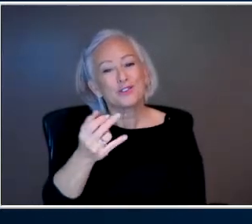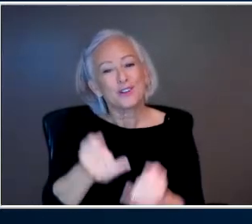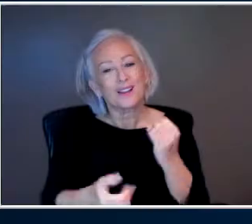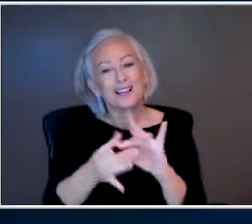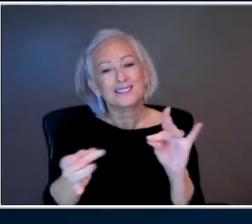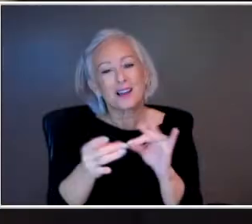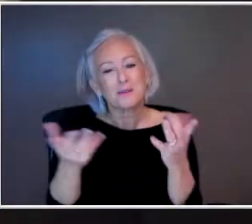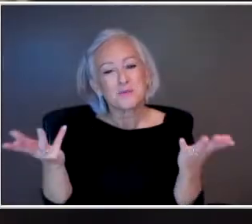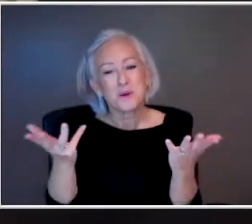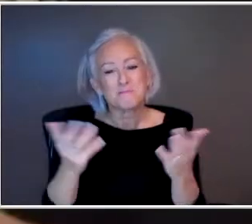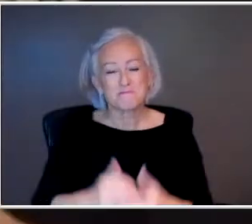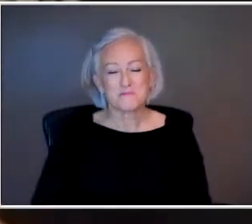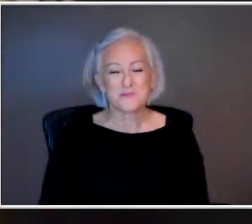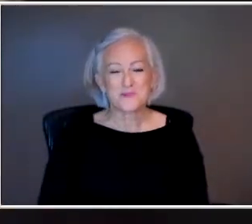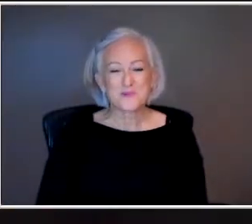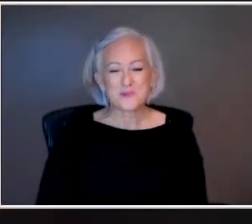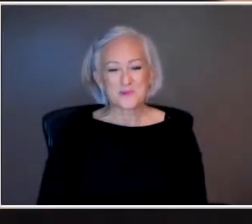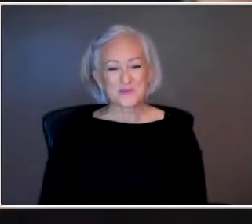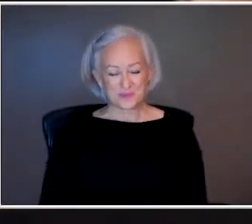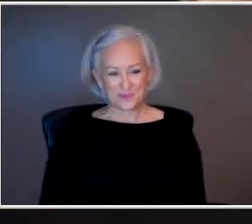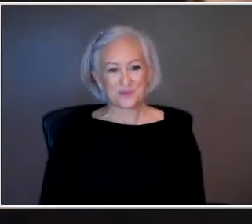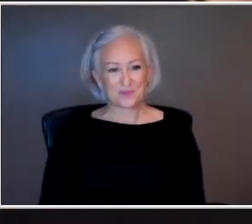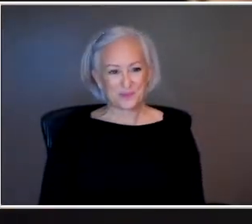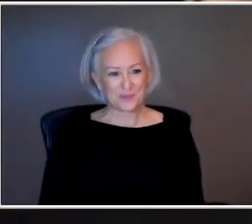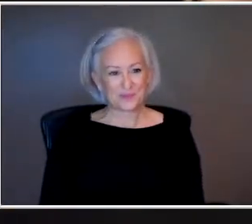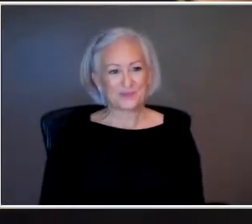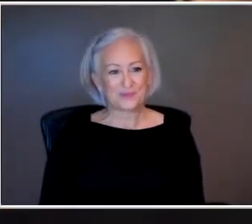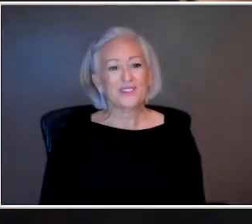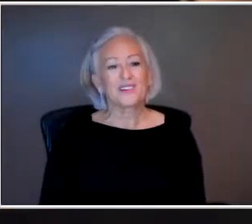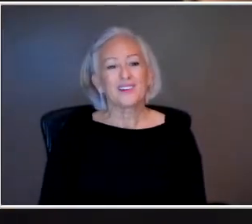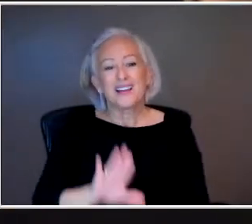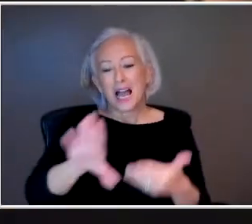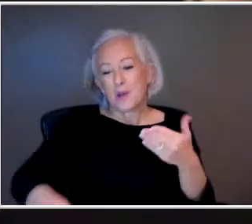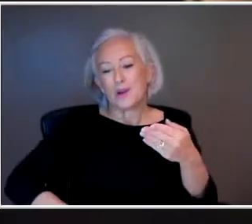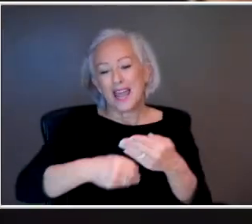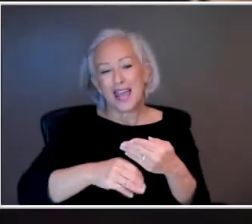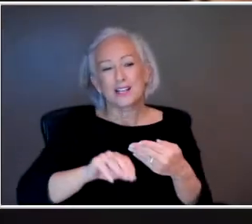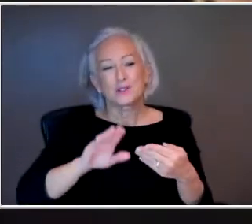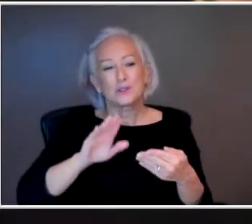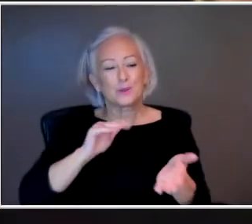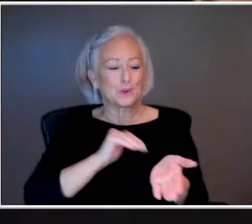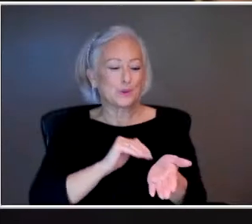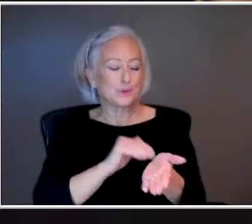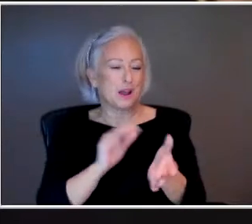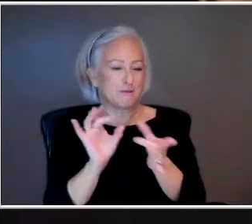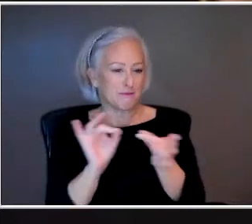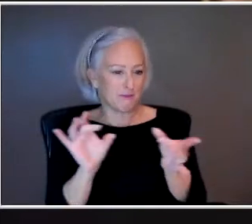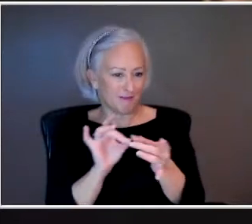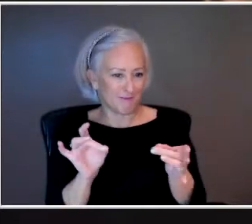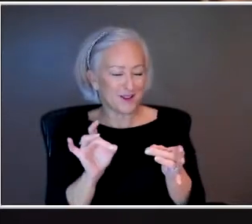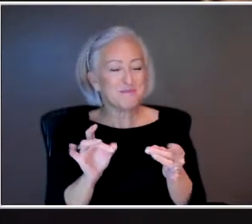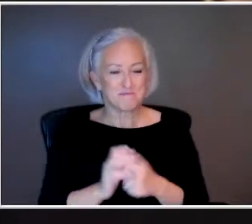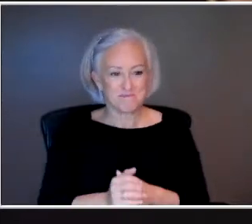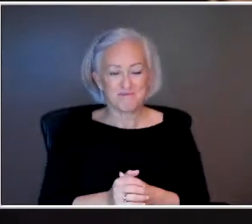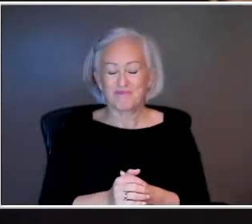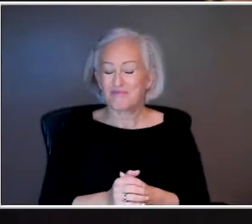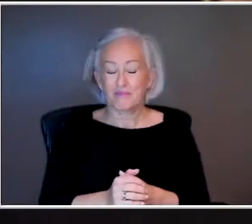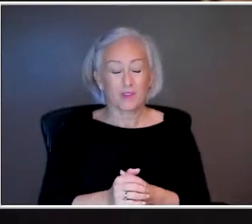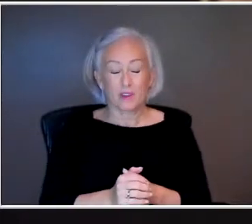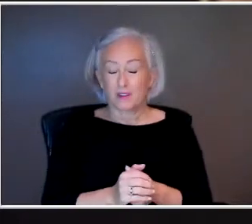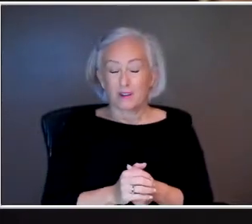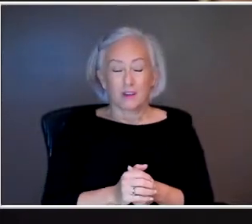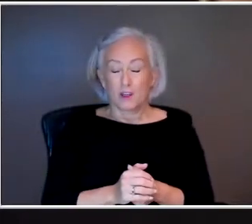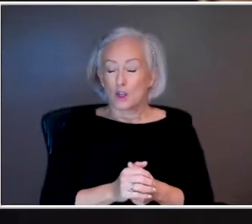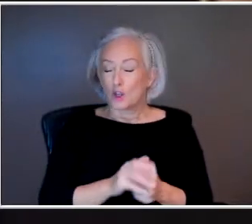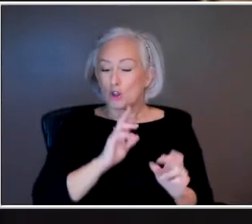story? Yeah, I want to piggyback a little bit of what Dr. Ebersol said. Is it was such a success in the reaction of